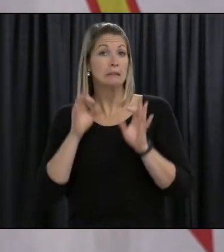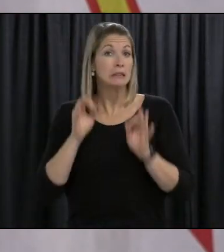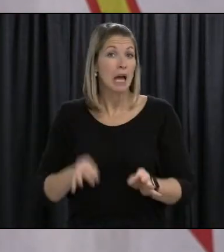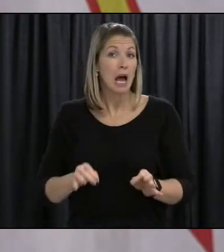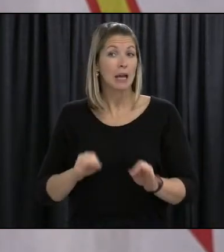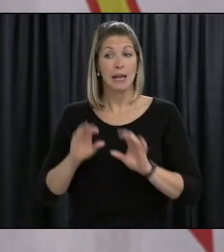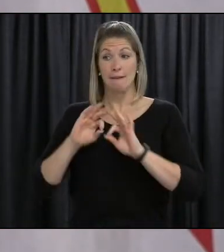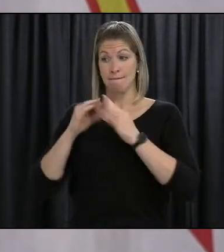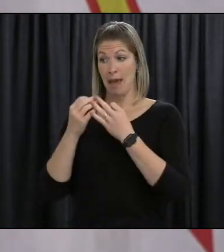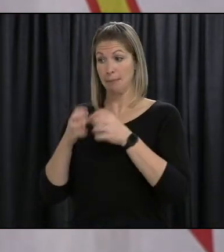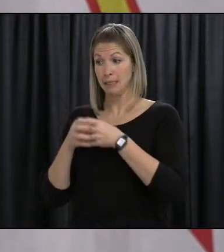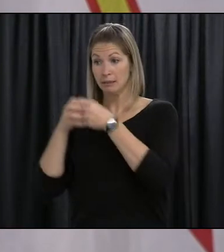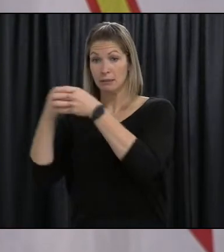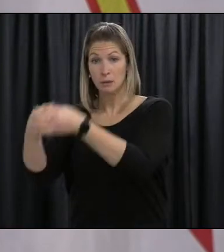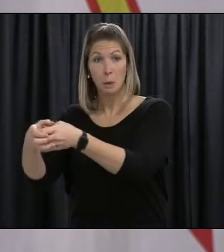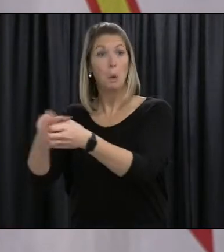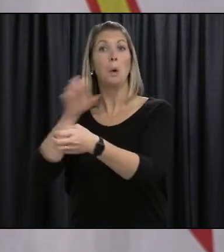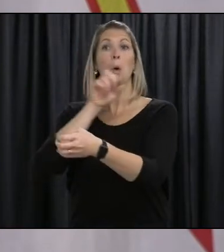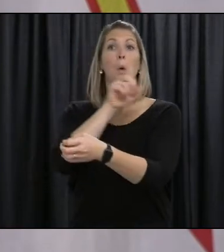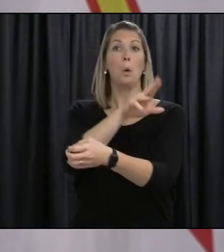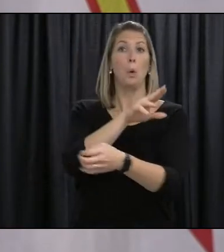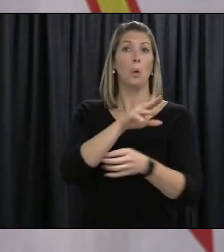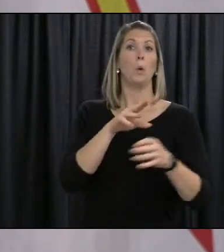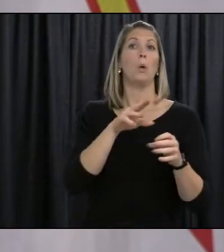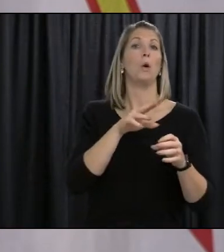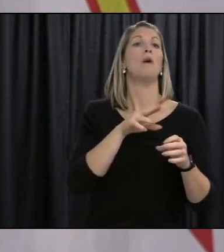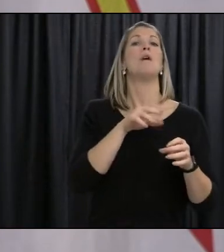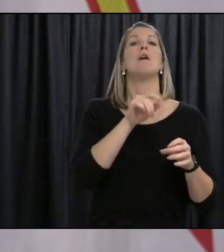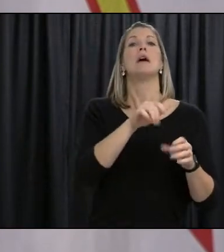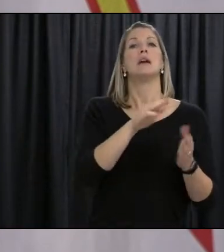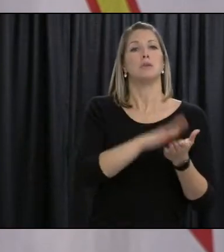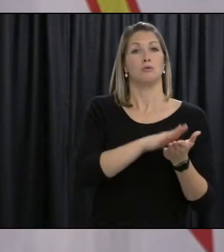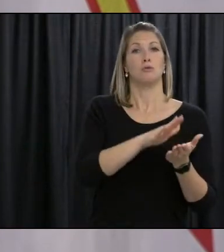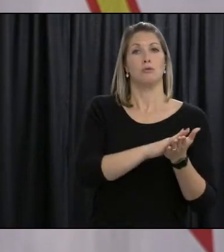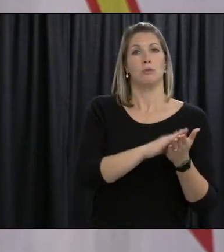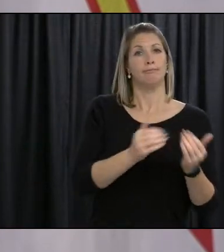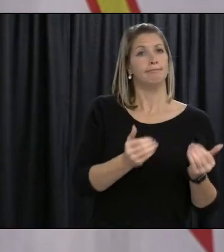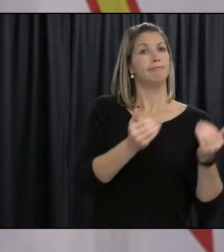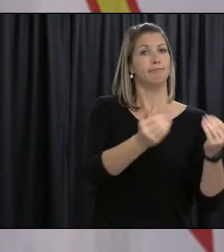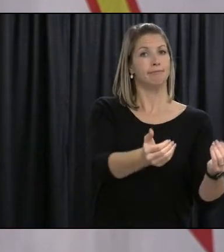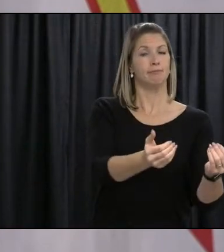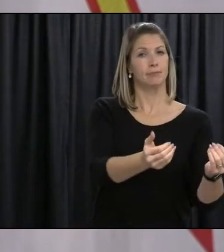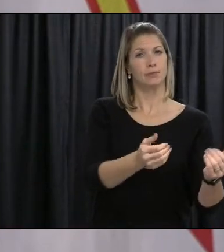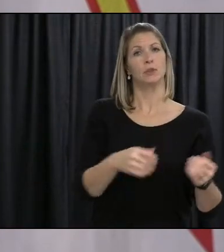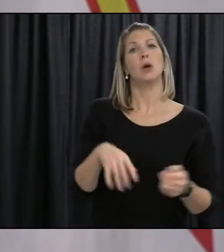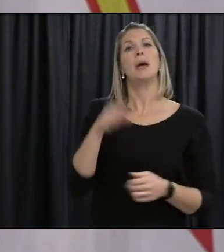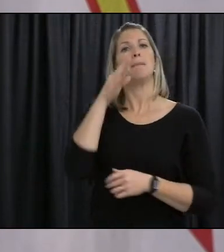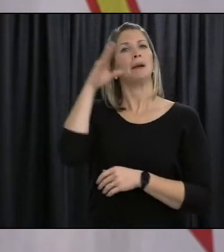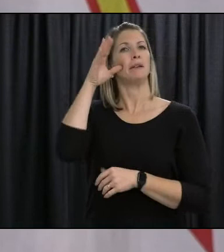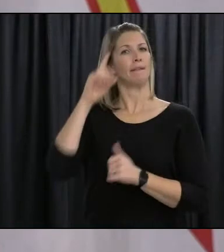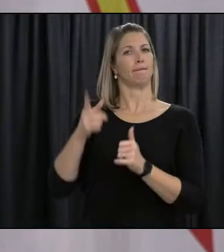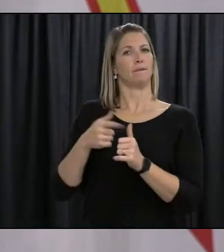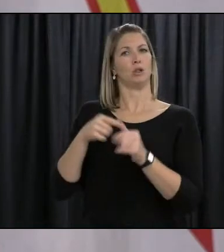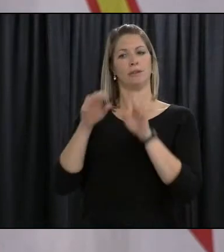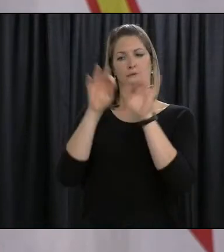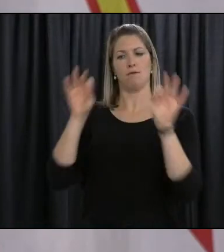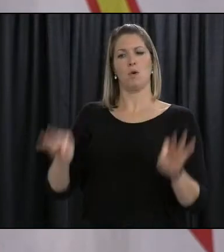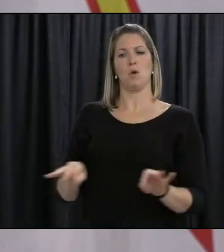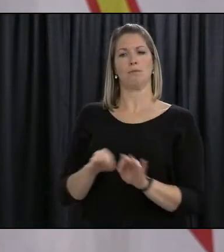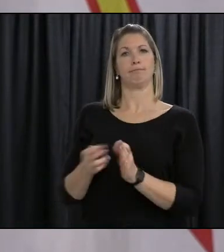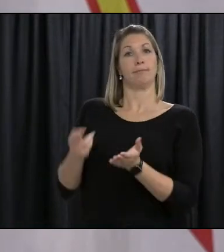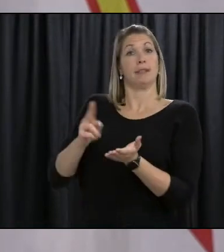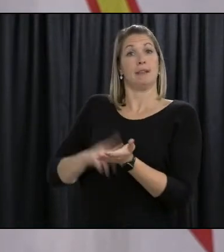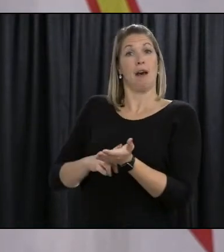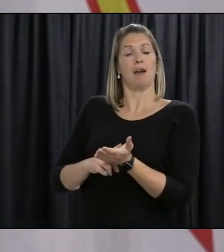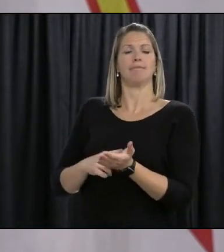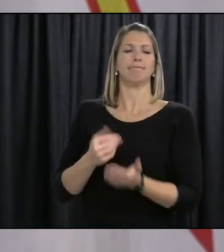important for parents to please send in that consent once they receive it, so that we will be able to do just that. As a